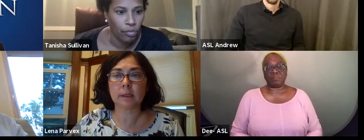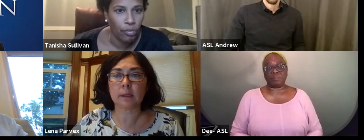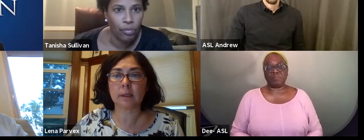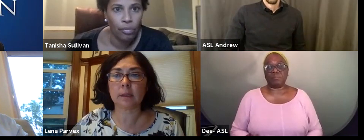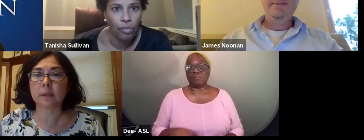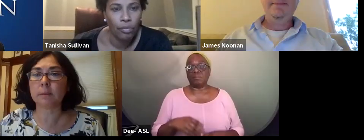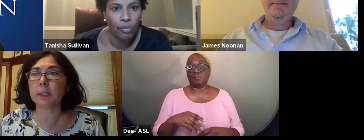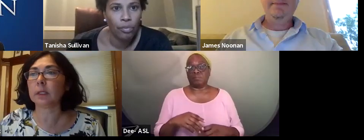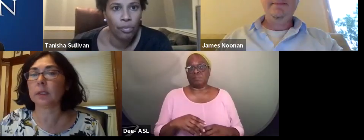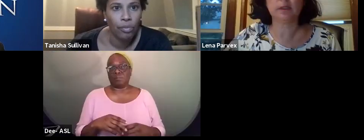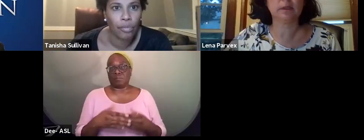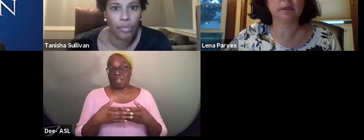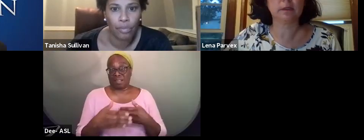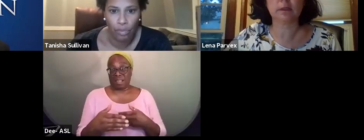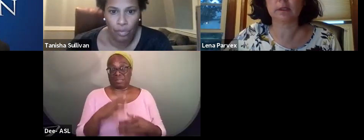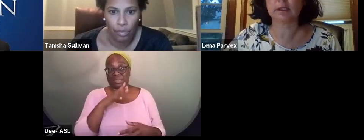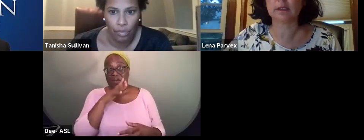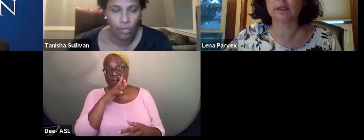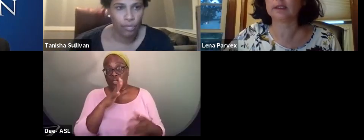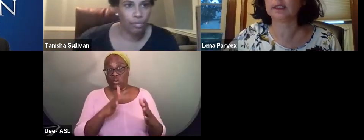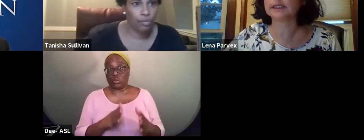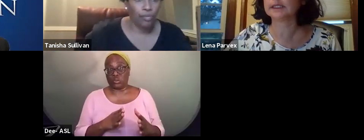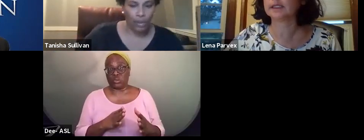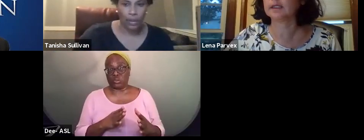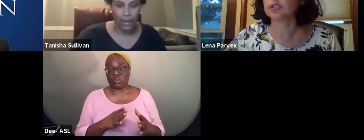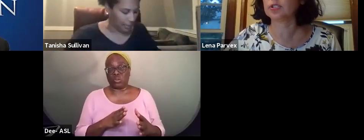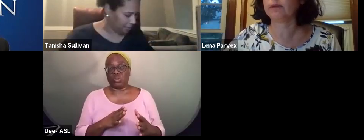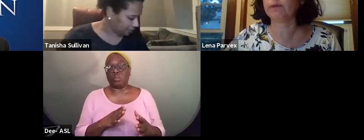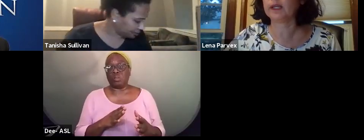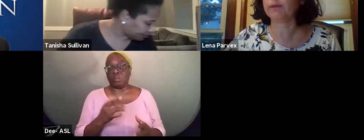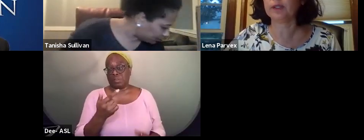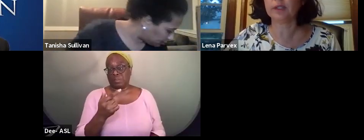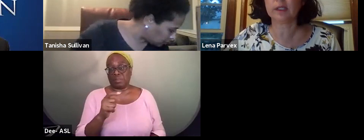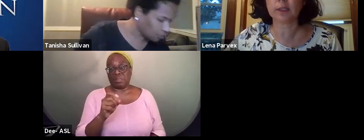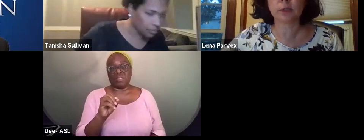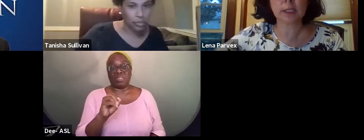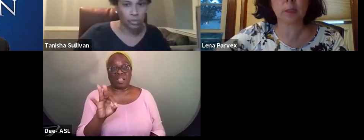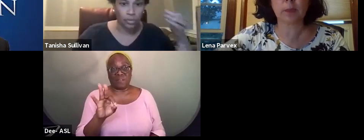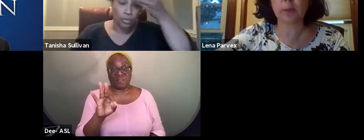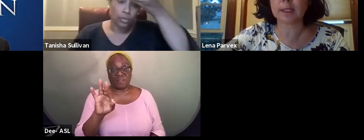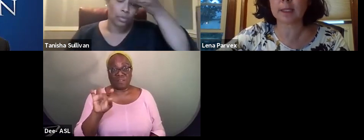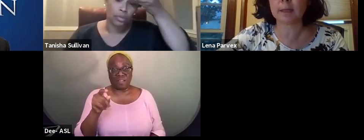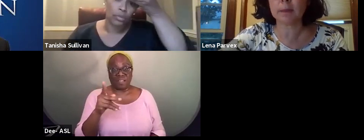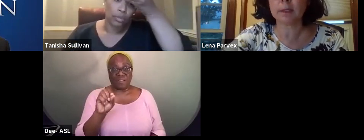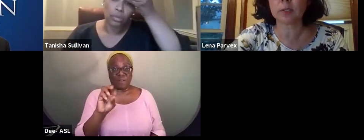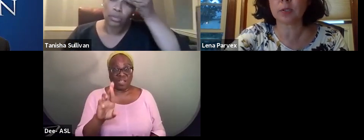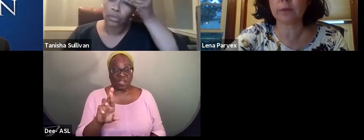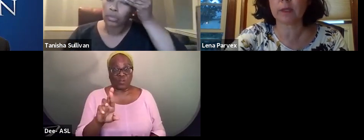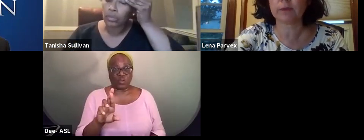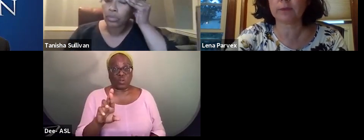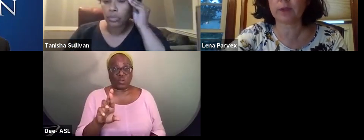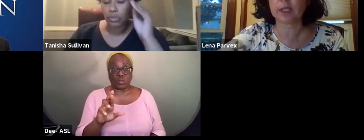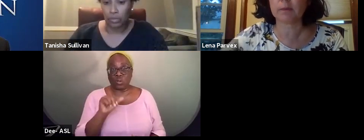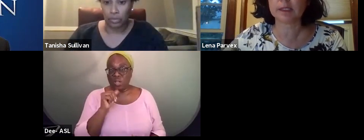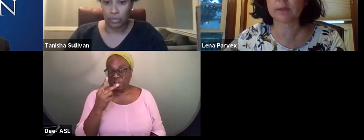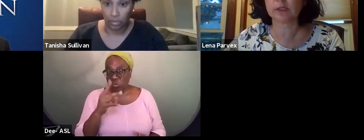Next speaker is Geo Pfeiffer. I don't see anyone with that name. Geo